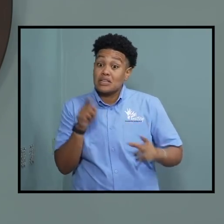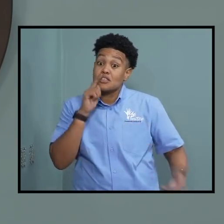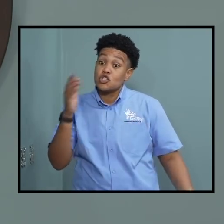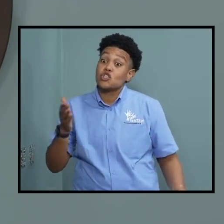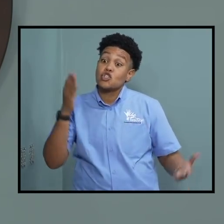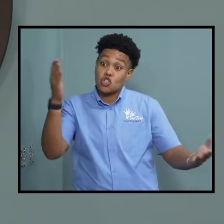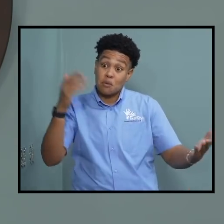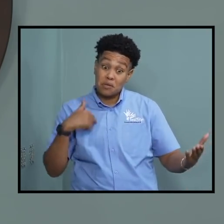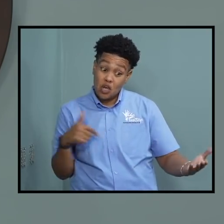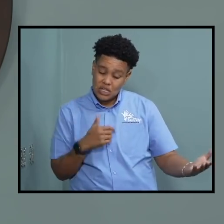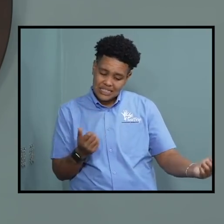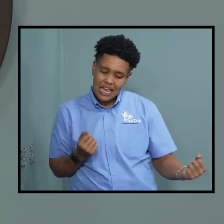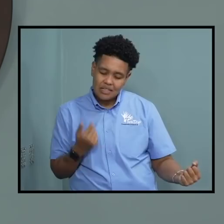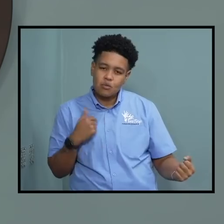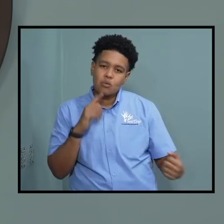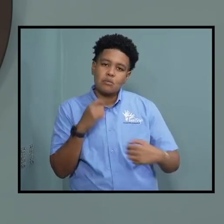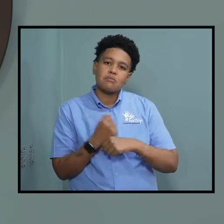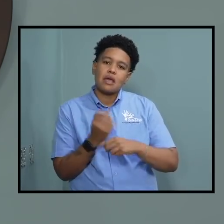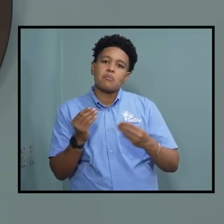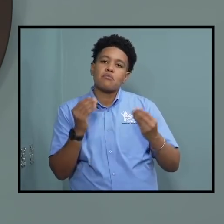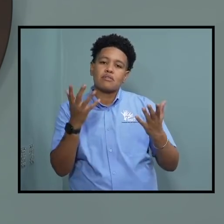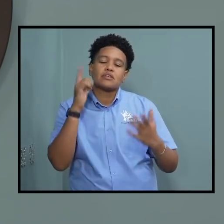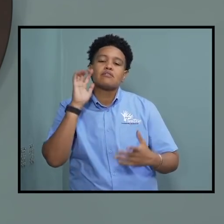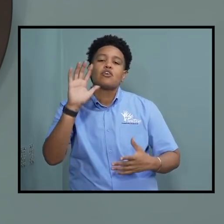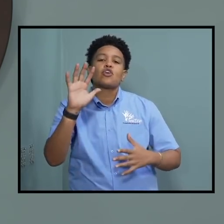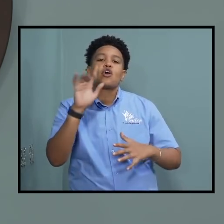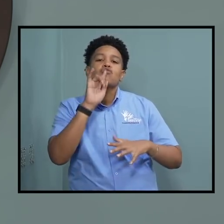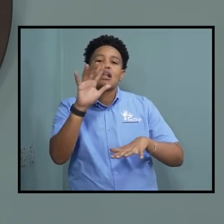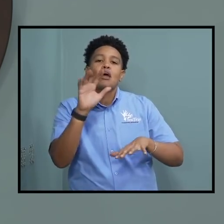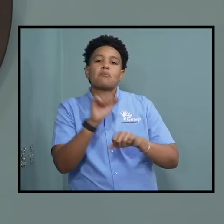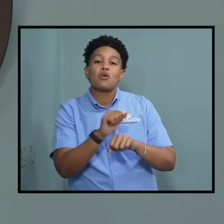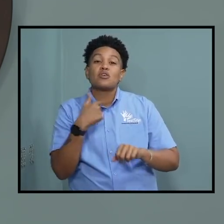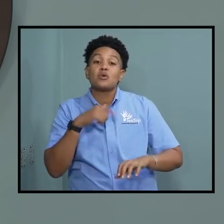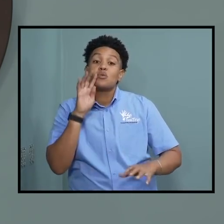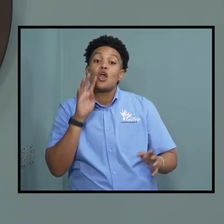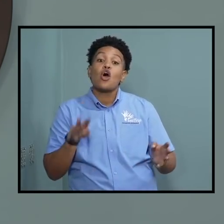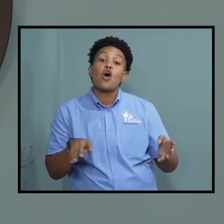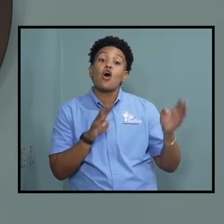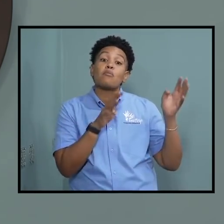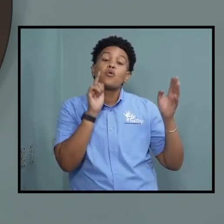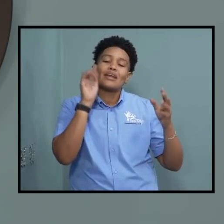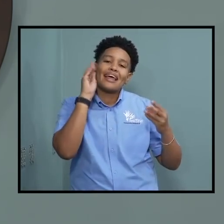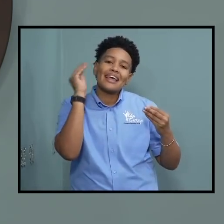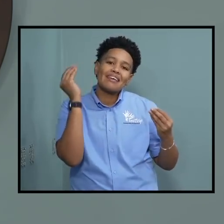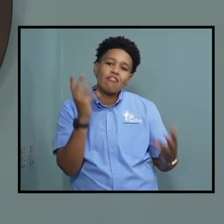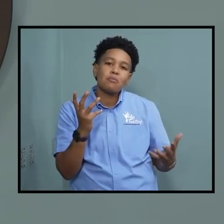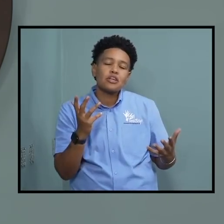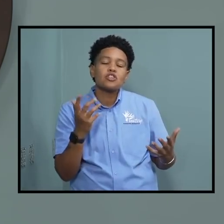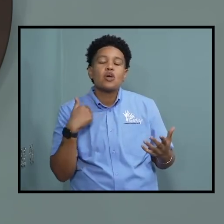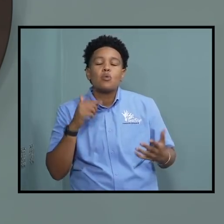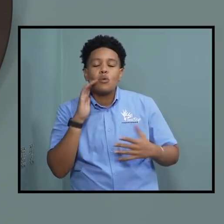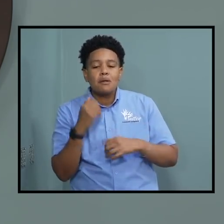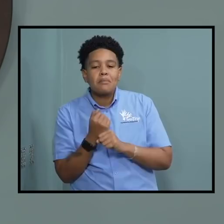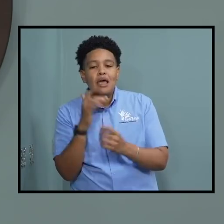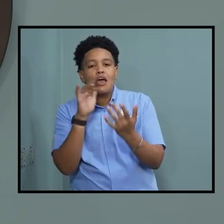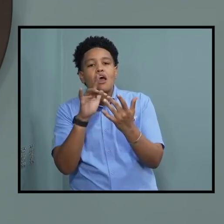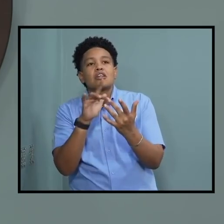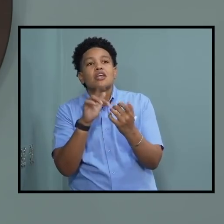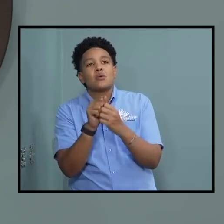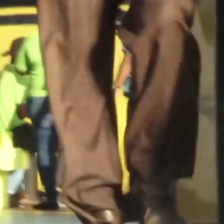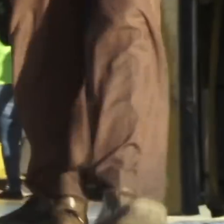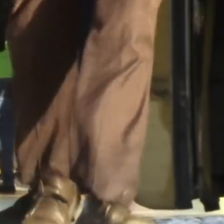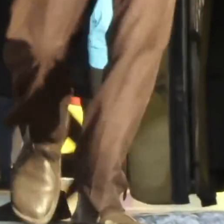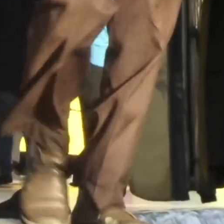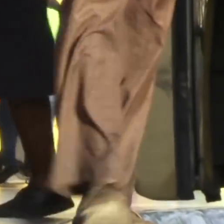to us, we will make provisions for your appointment. So we will upload the information and we will make contact with